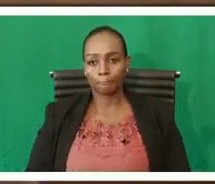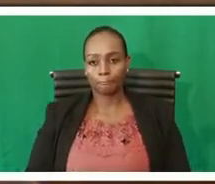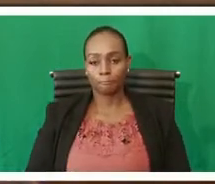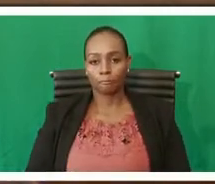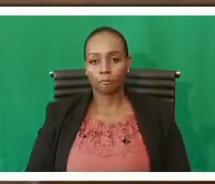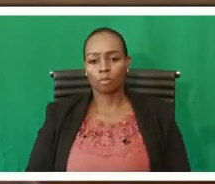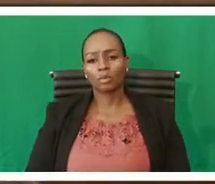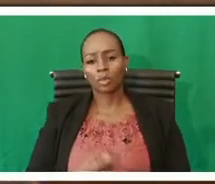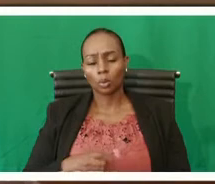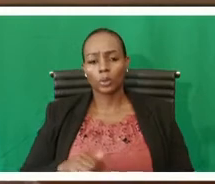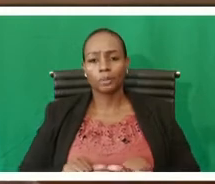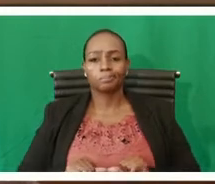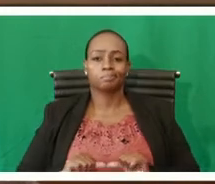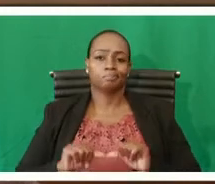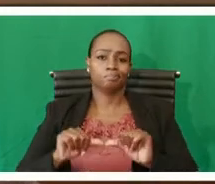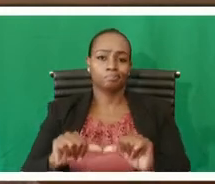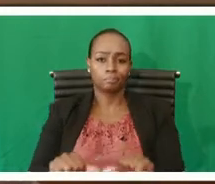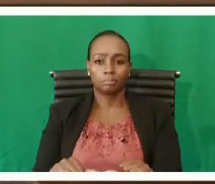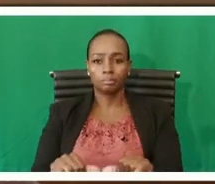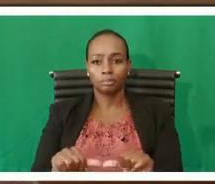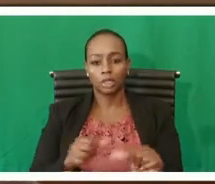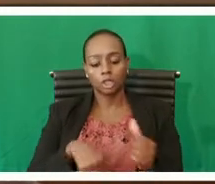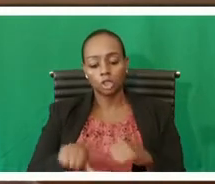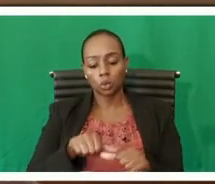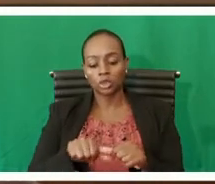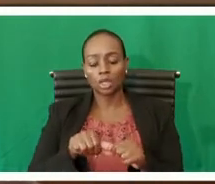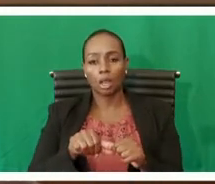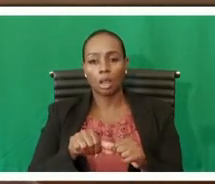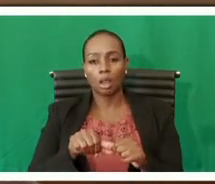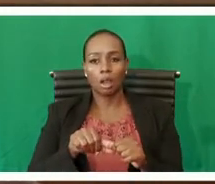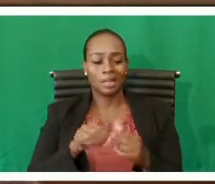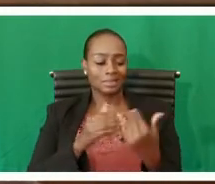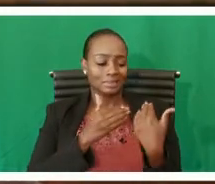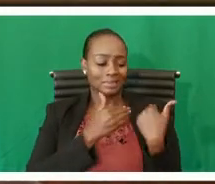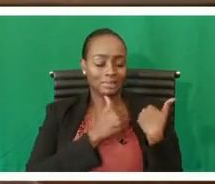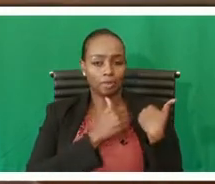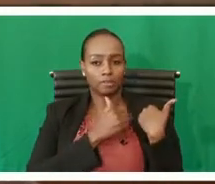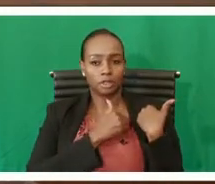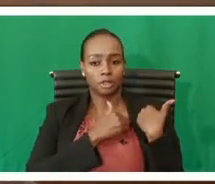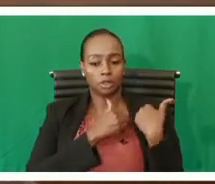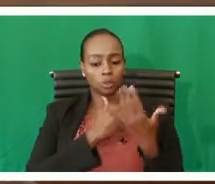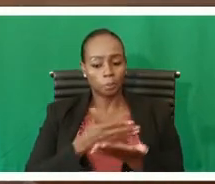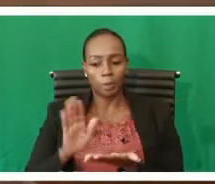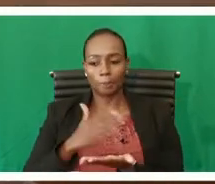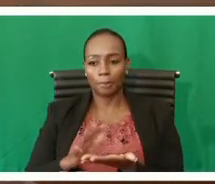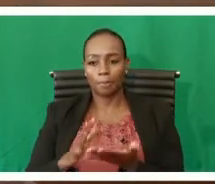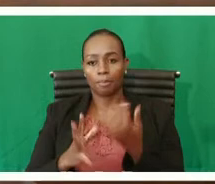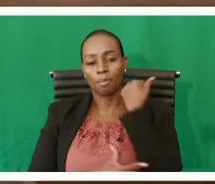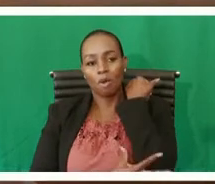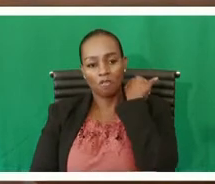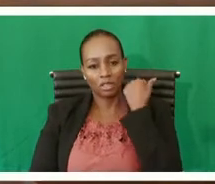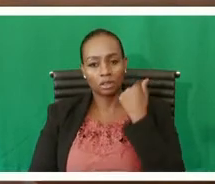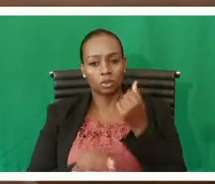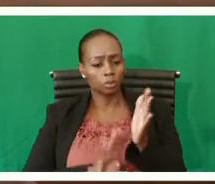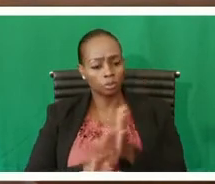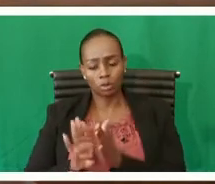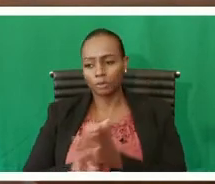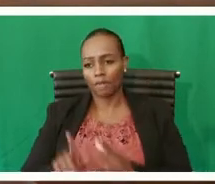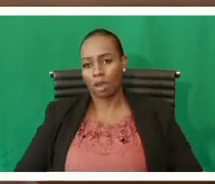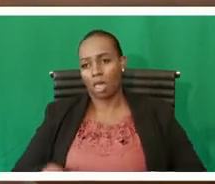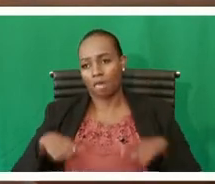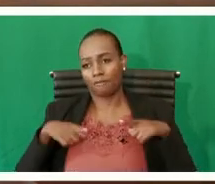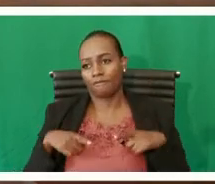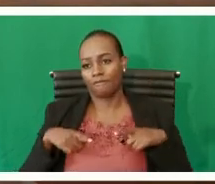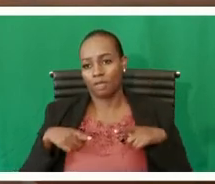We continue to build a resilient social safety net to reduce poverty and improve livelihoods. Through social